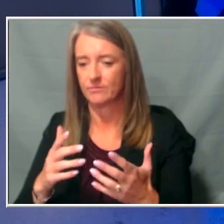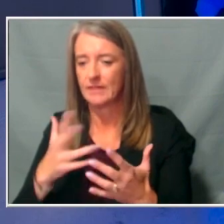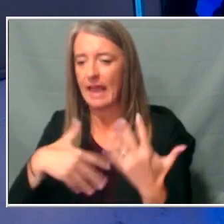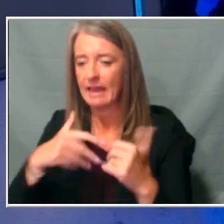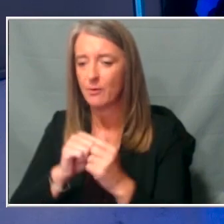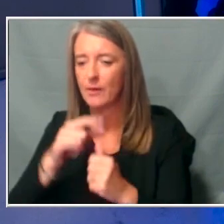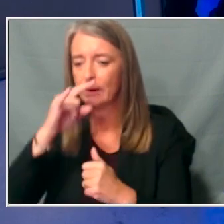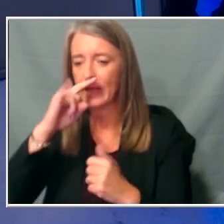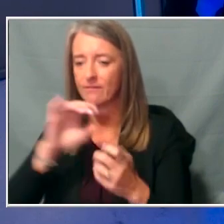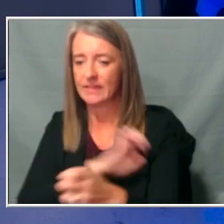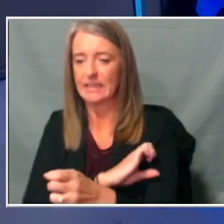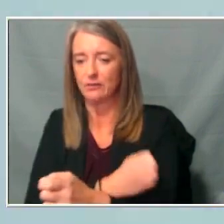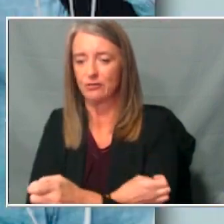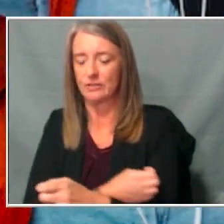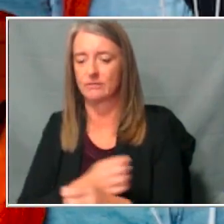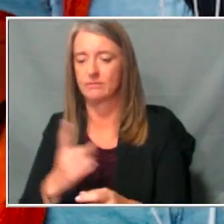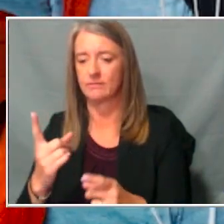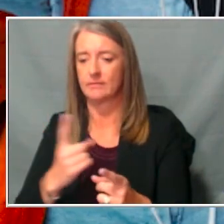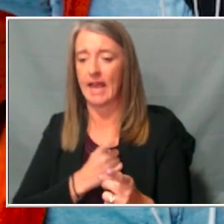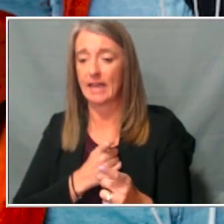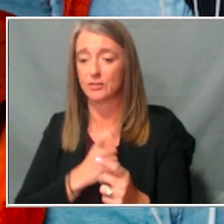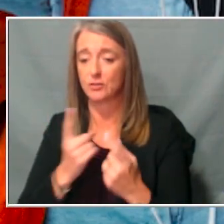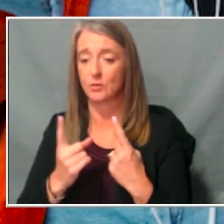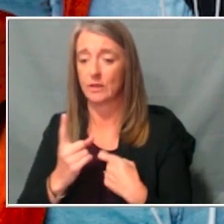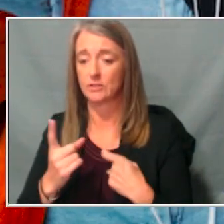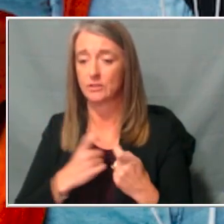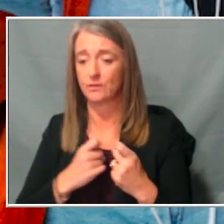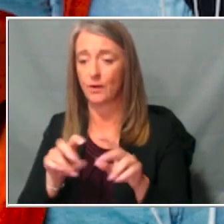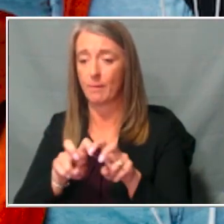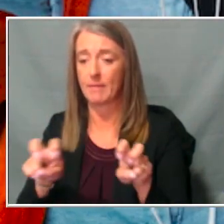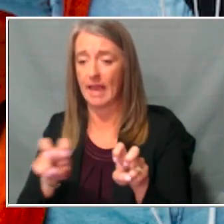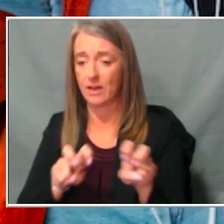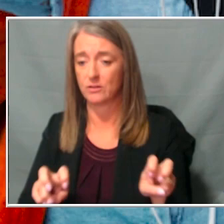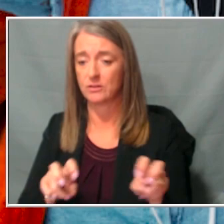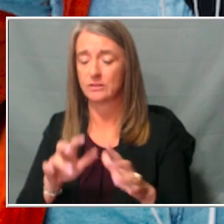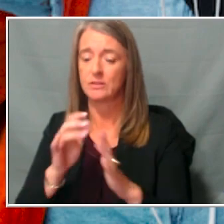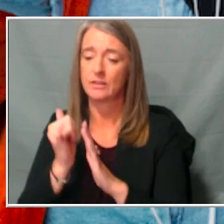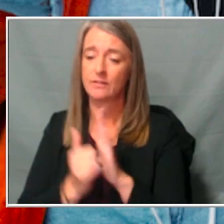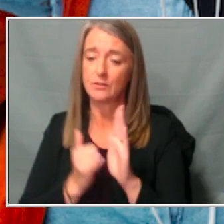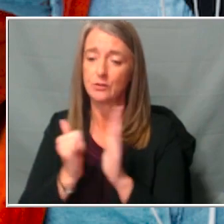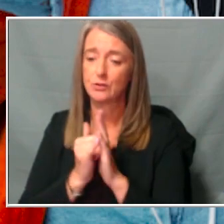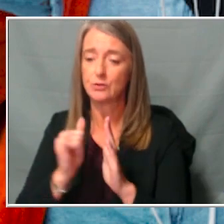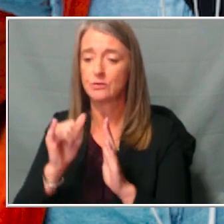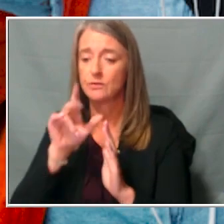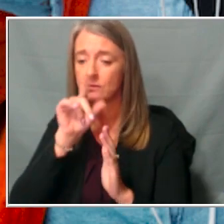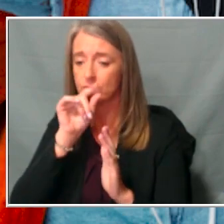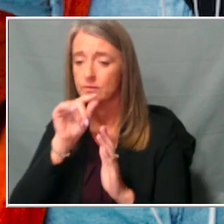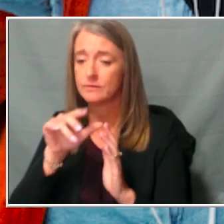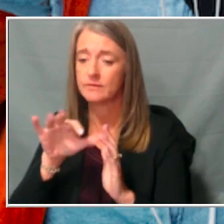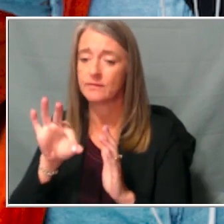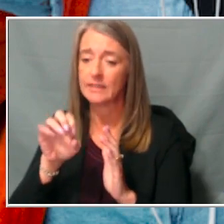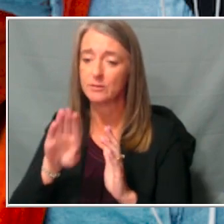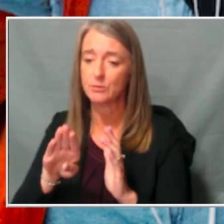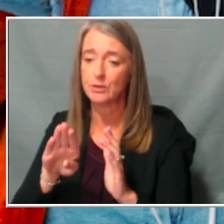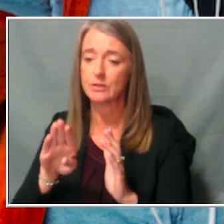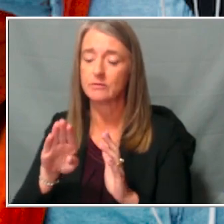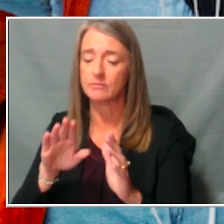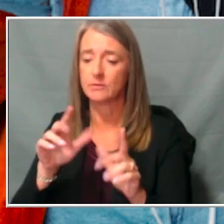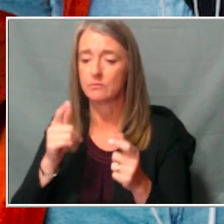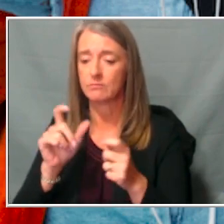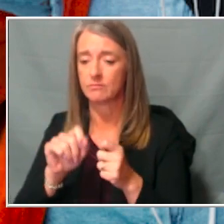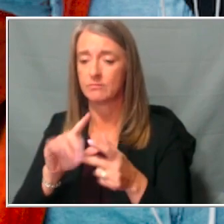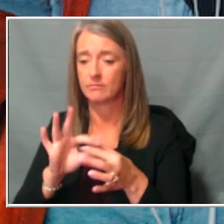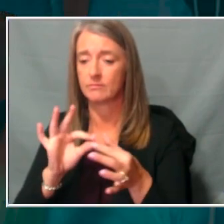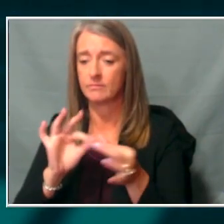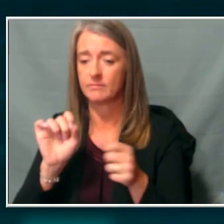that energy. Be sure to ask your questions for our panel today. Use the chat on YouTube, Facebook. You can tweet us or email us. Info is right there on your screen. Let's get a quick